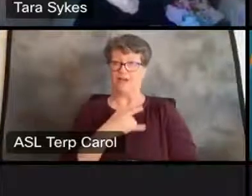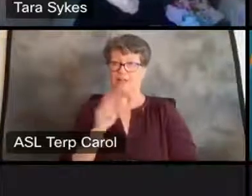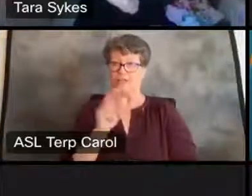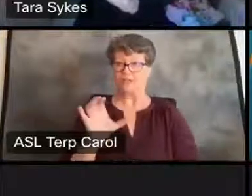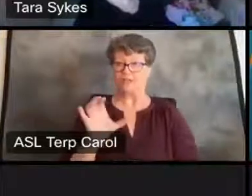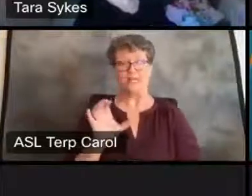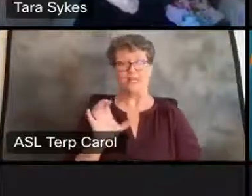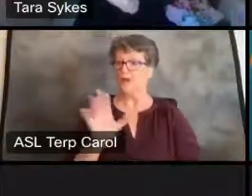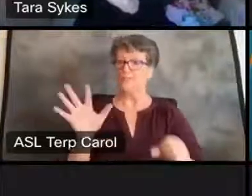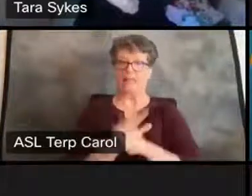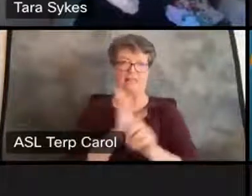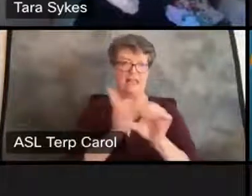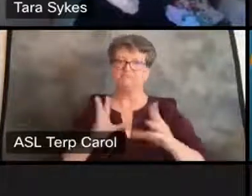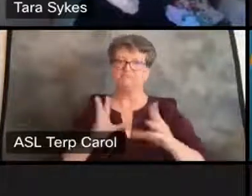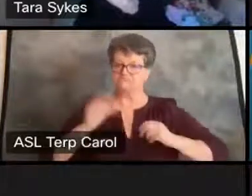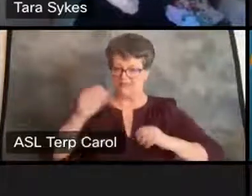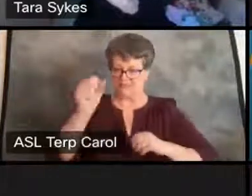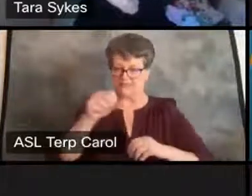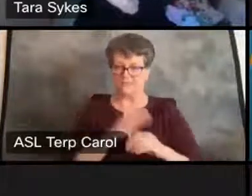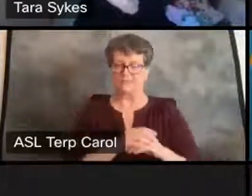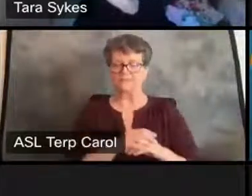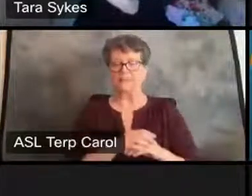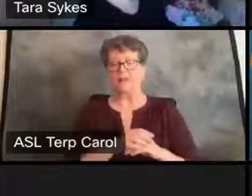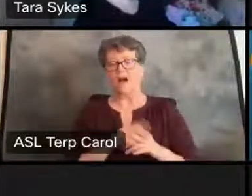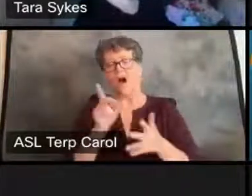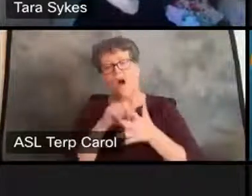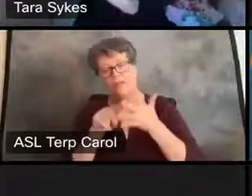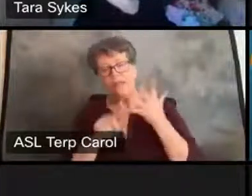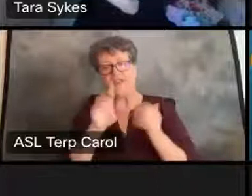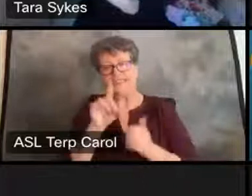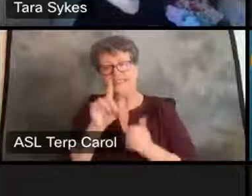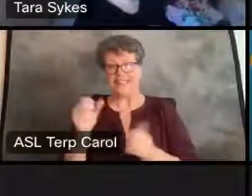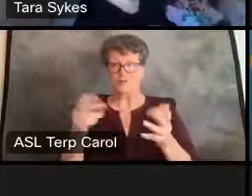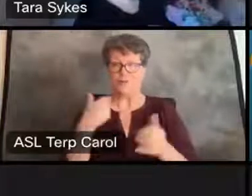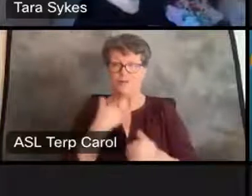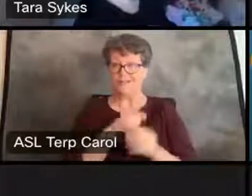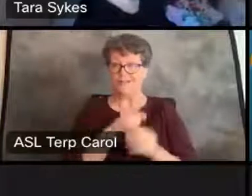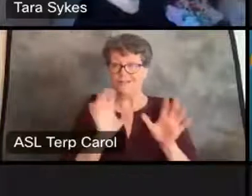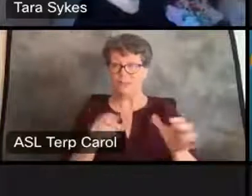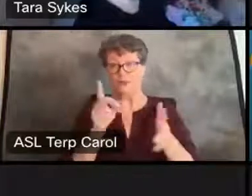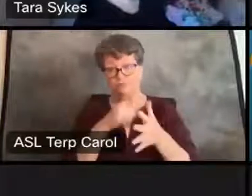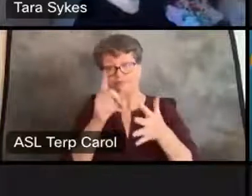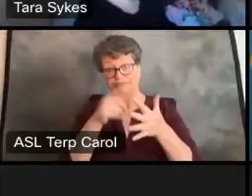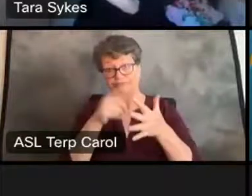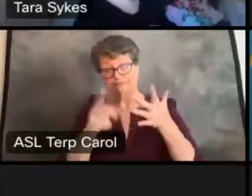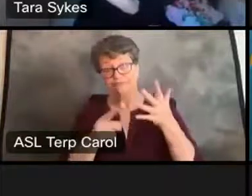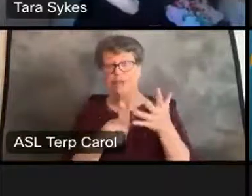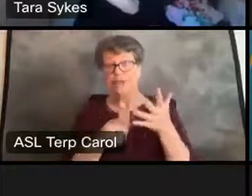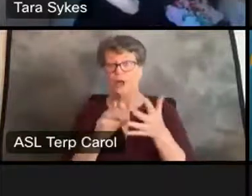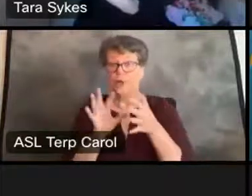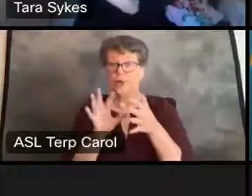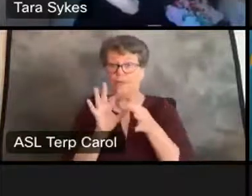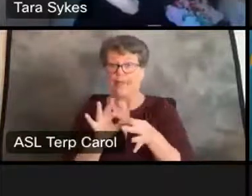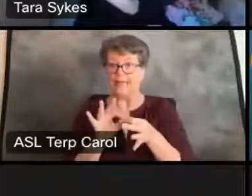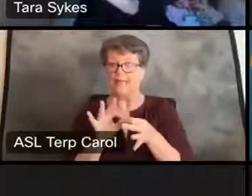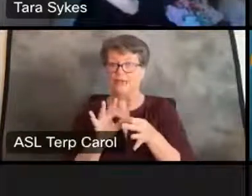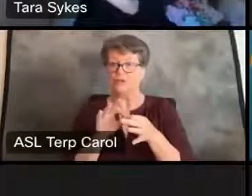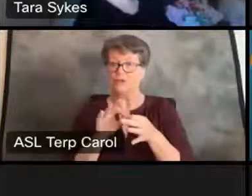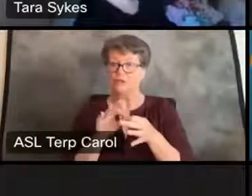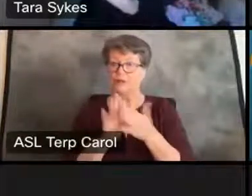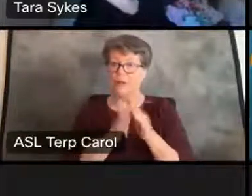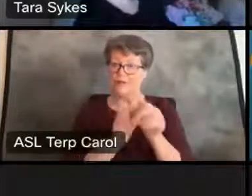putting people in more congregate settings. It will be less individualized for them. We, have a concern with that